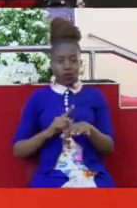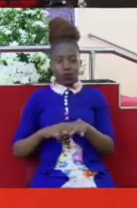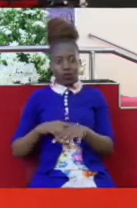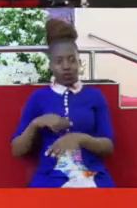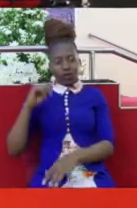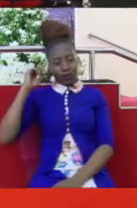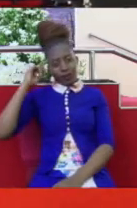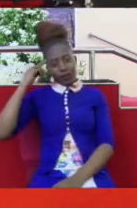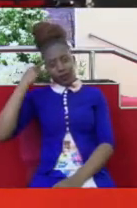kukua peke yangu.